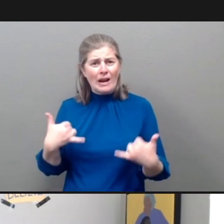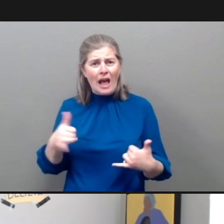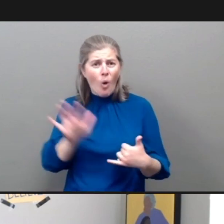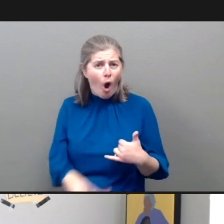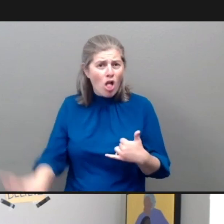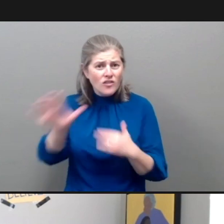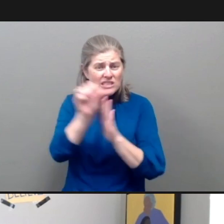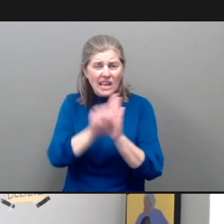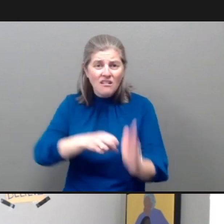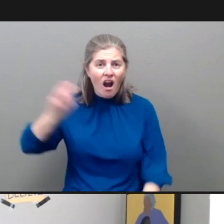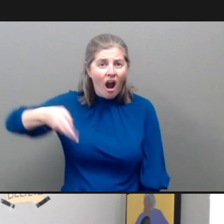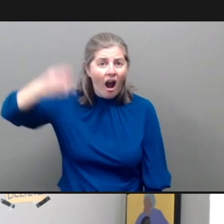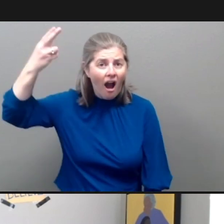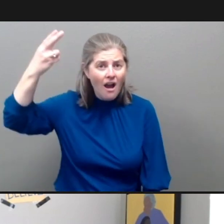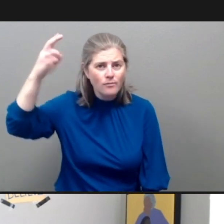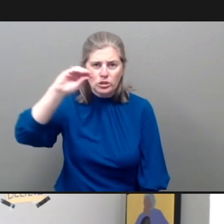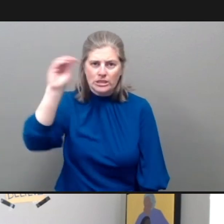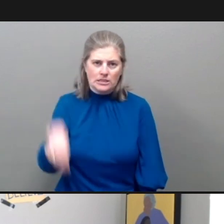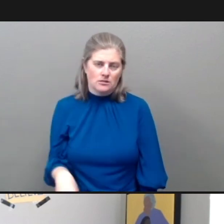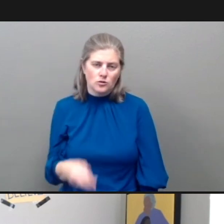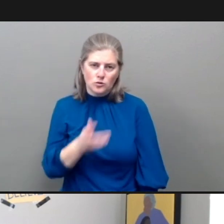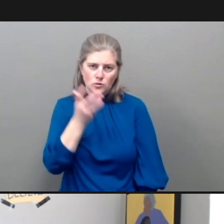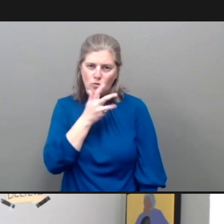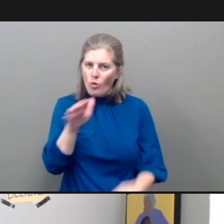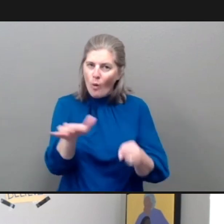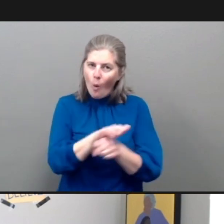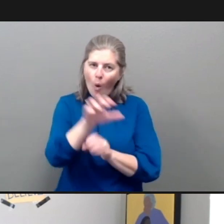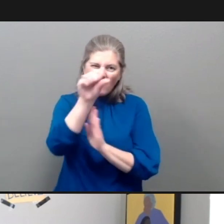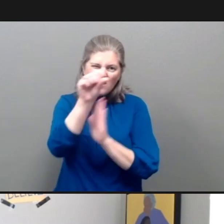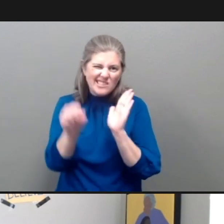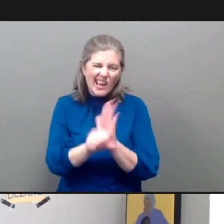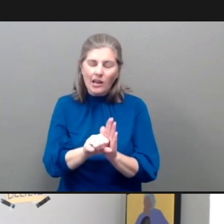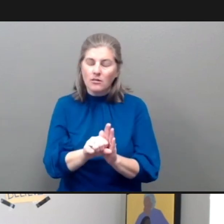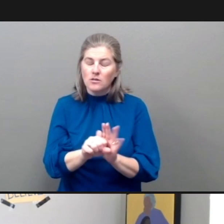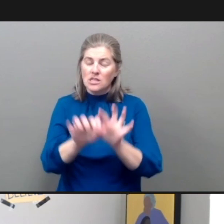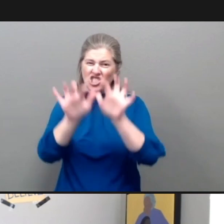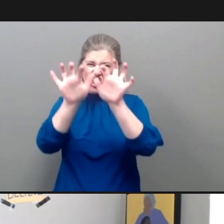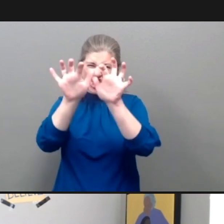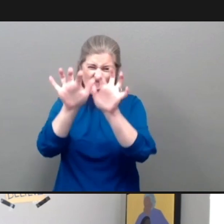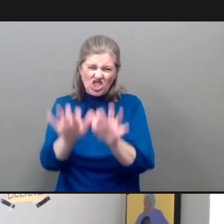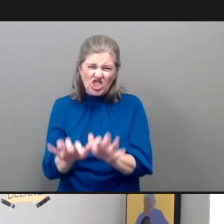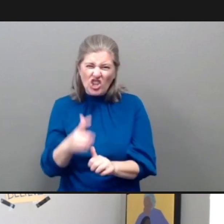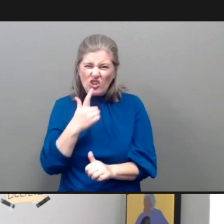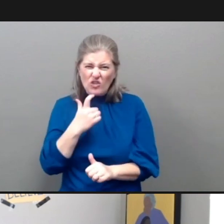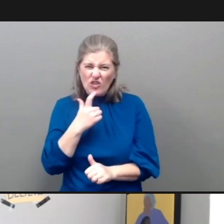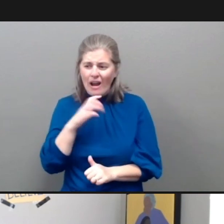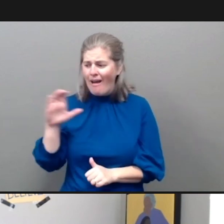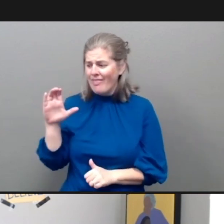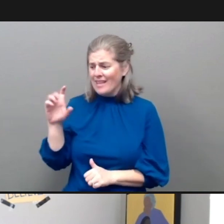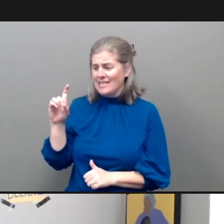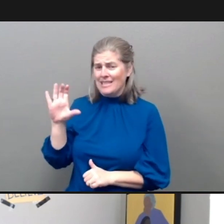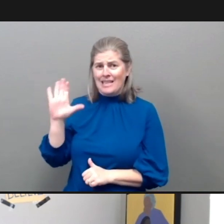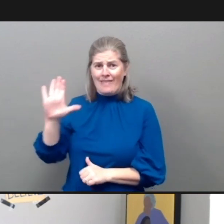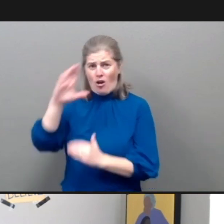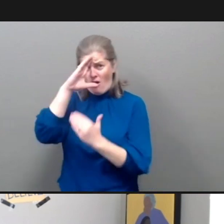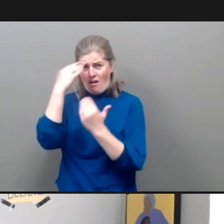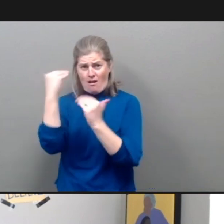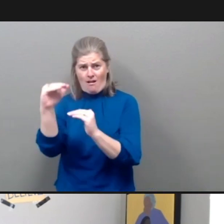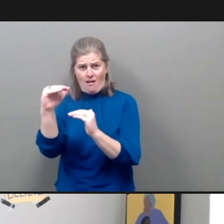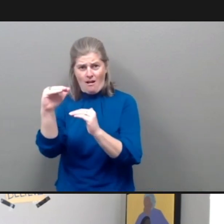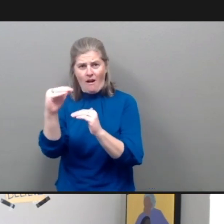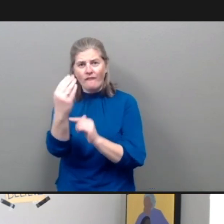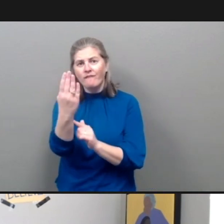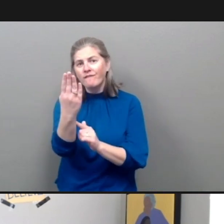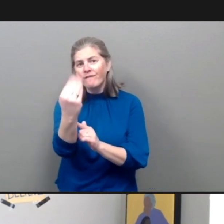state basically is still pretty red. I think the CDC cutoff for red is 14 cases